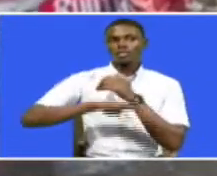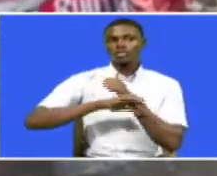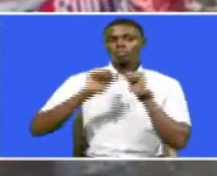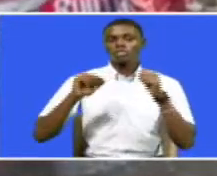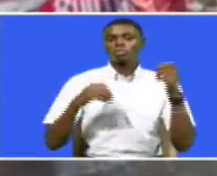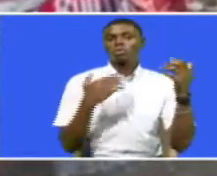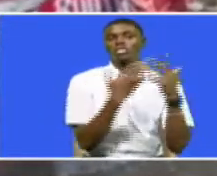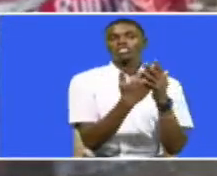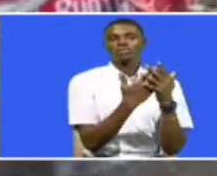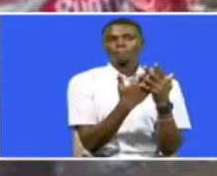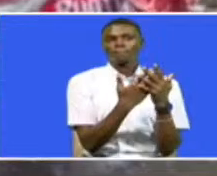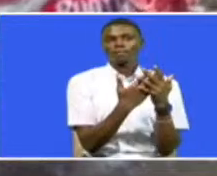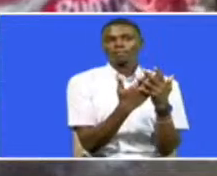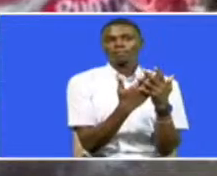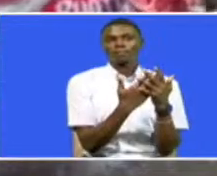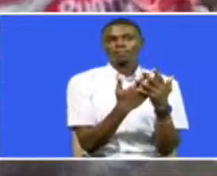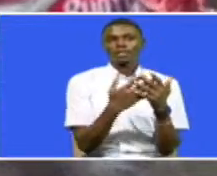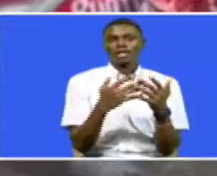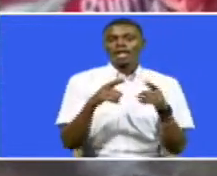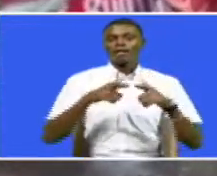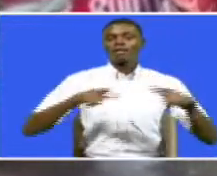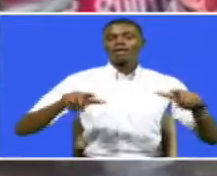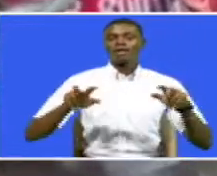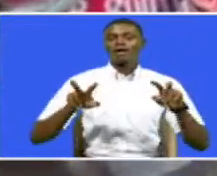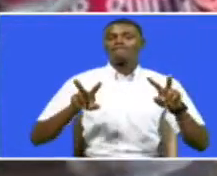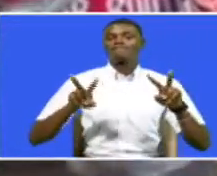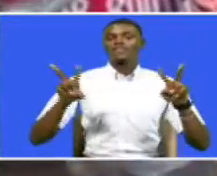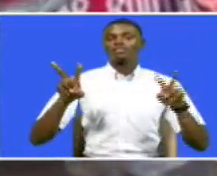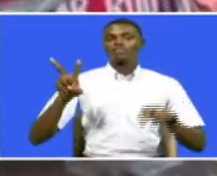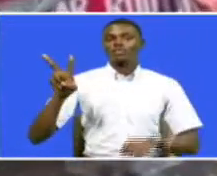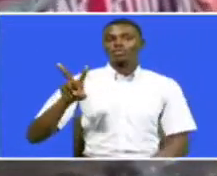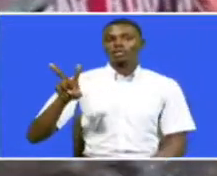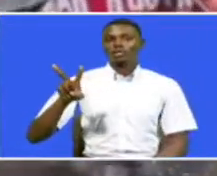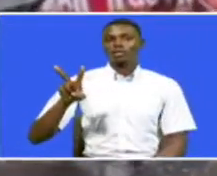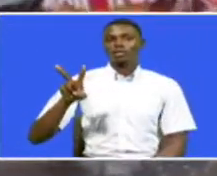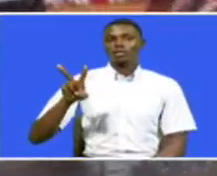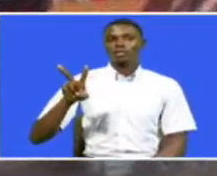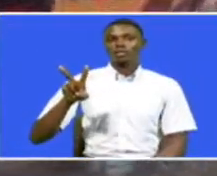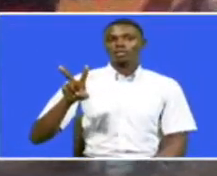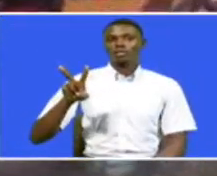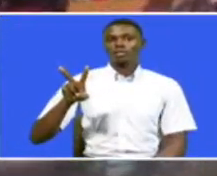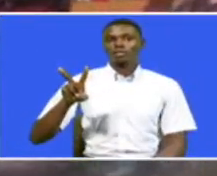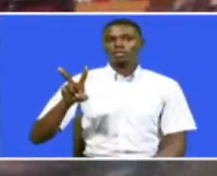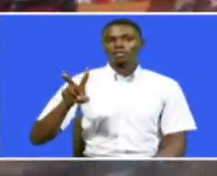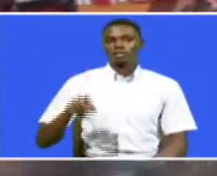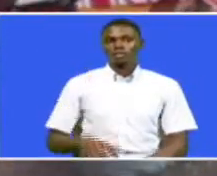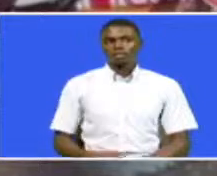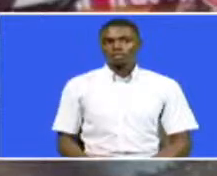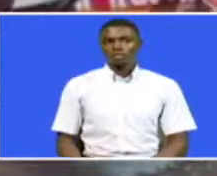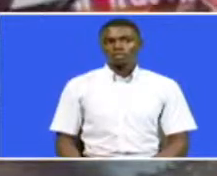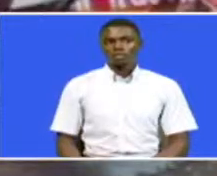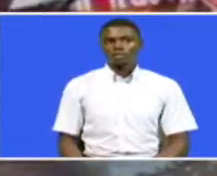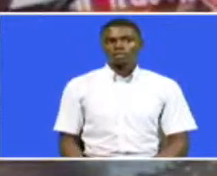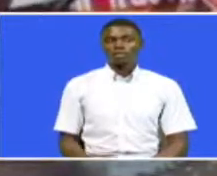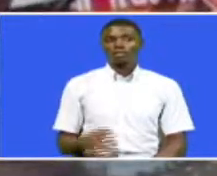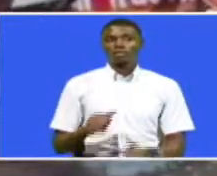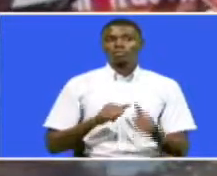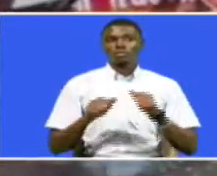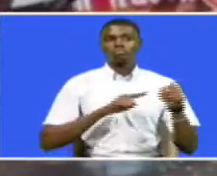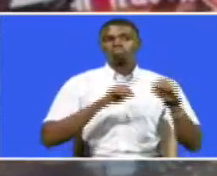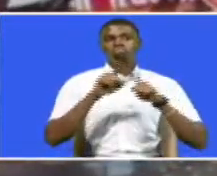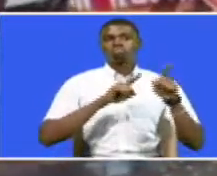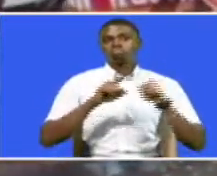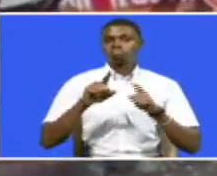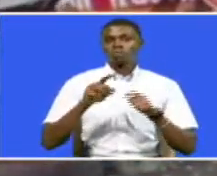reach Lake Victoria, and then they are brought by water up